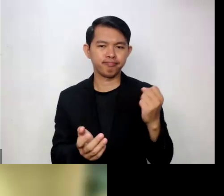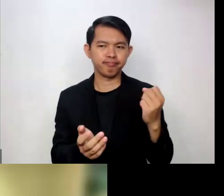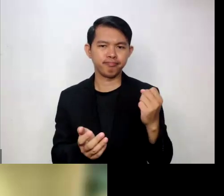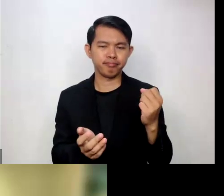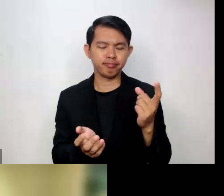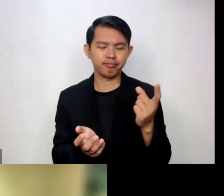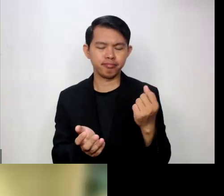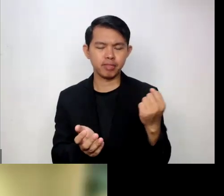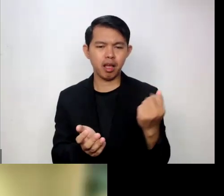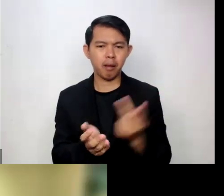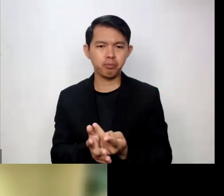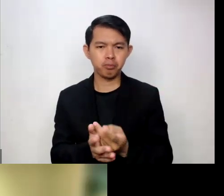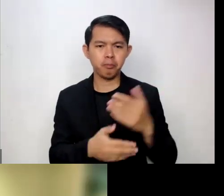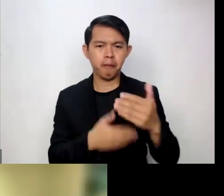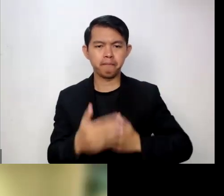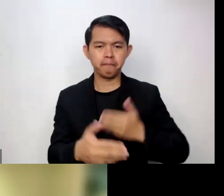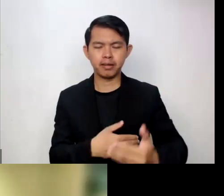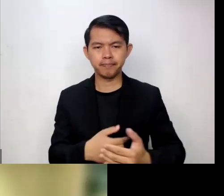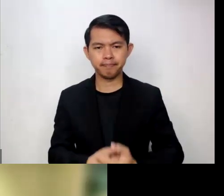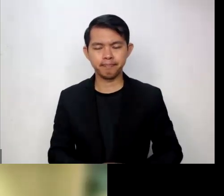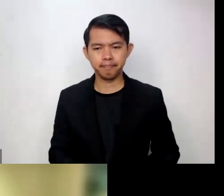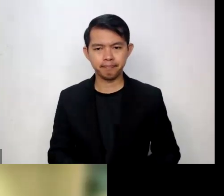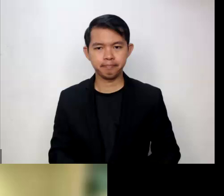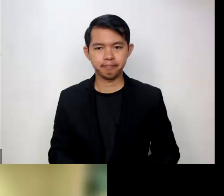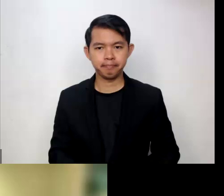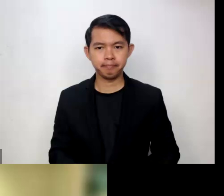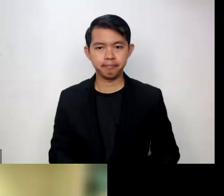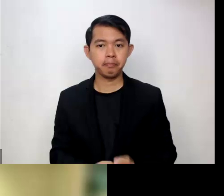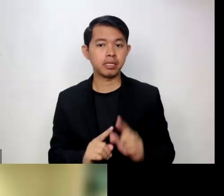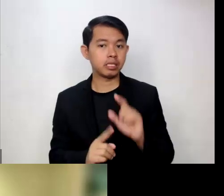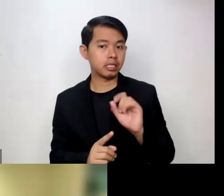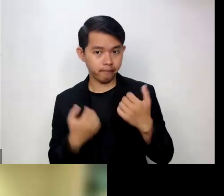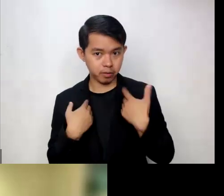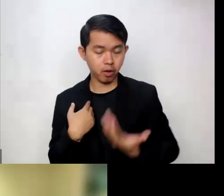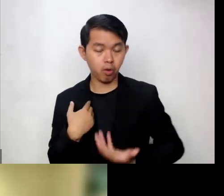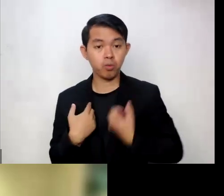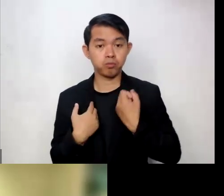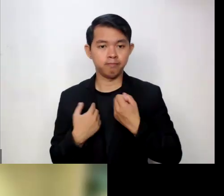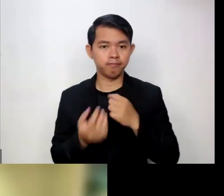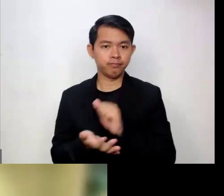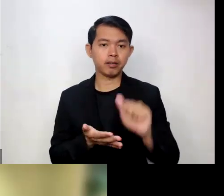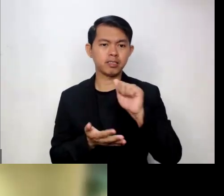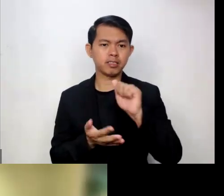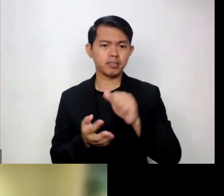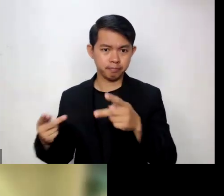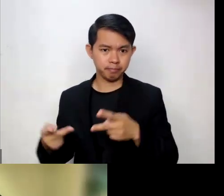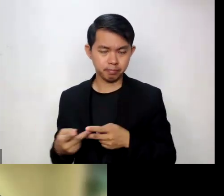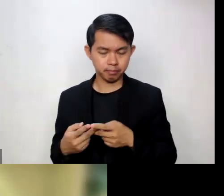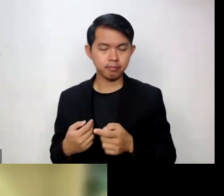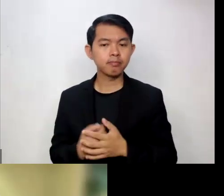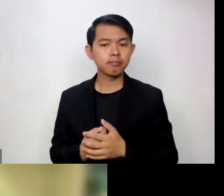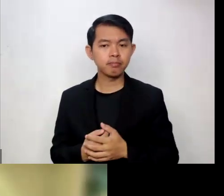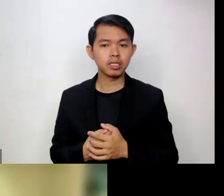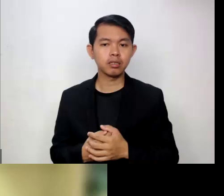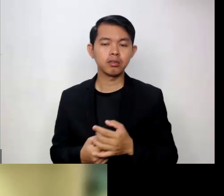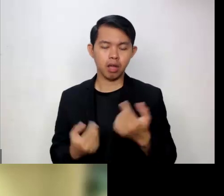So I think that's one. Kasi if we are able to have our own academic avenues, then mas may espasyo